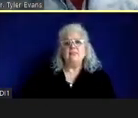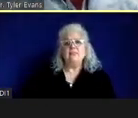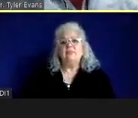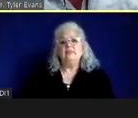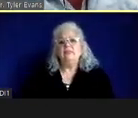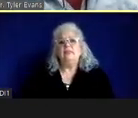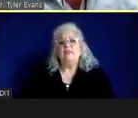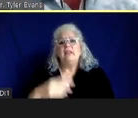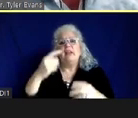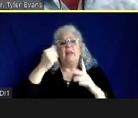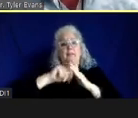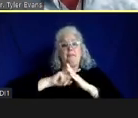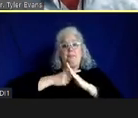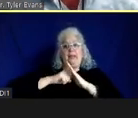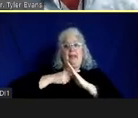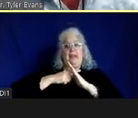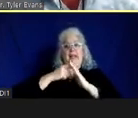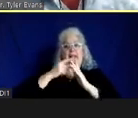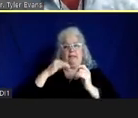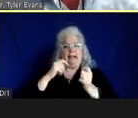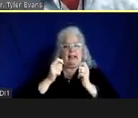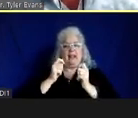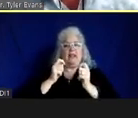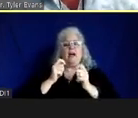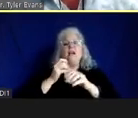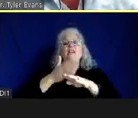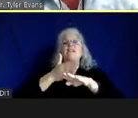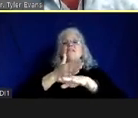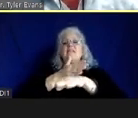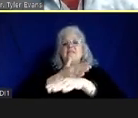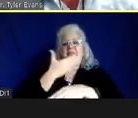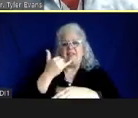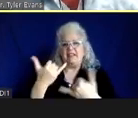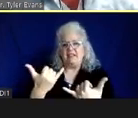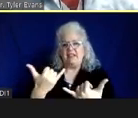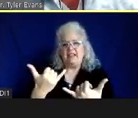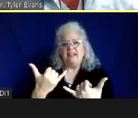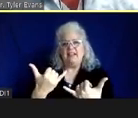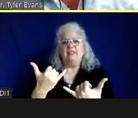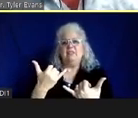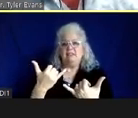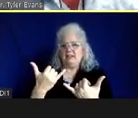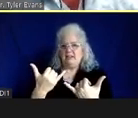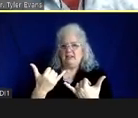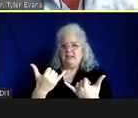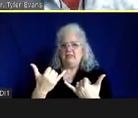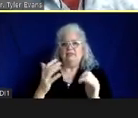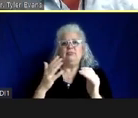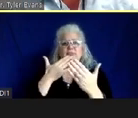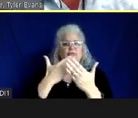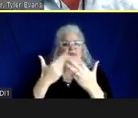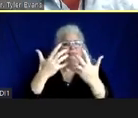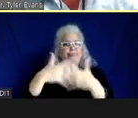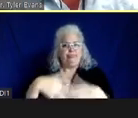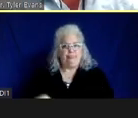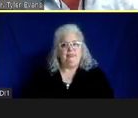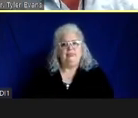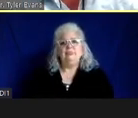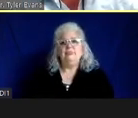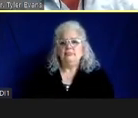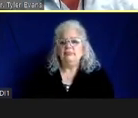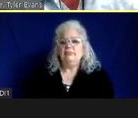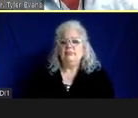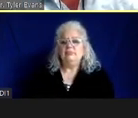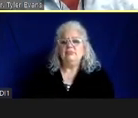I think Dr. Santoro is going to walk us through a little bit of that piece, because she was really instrumental in